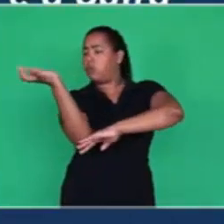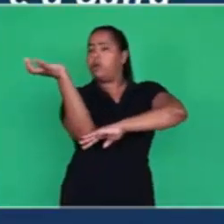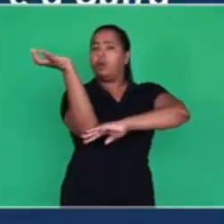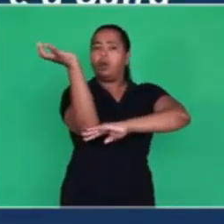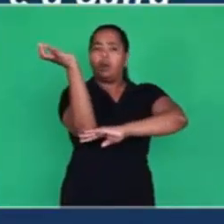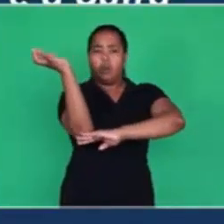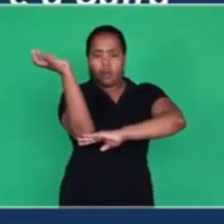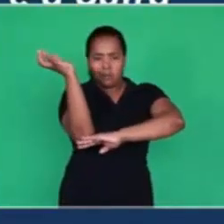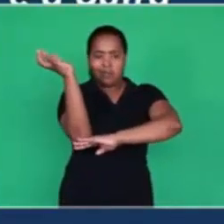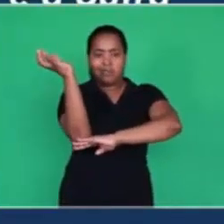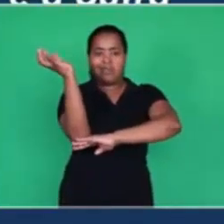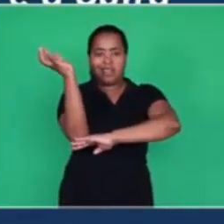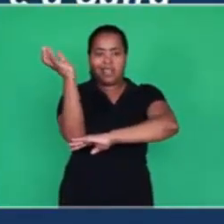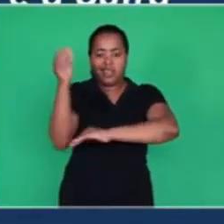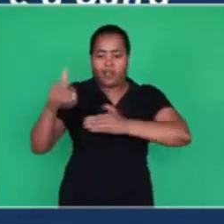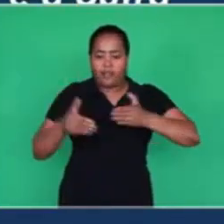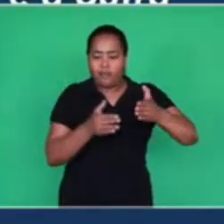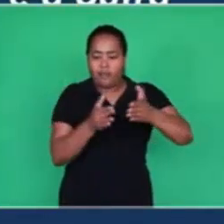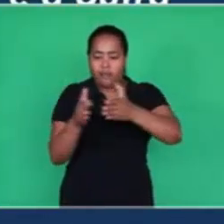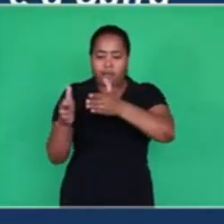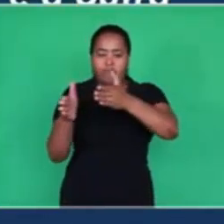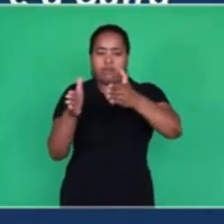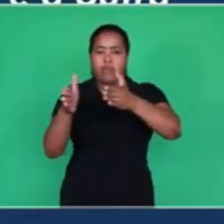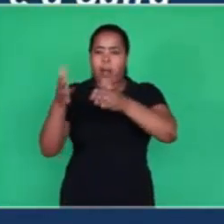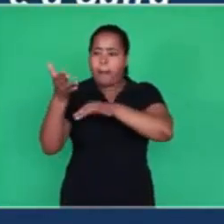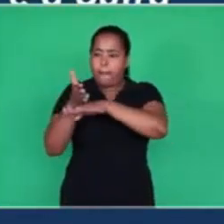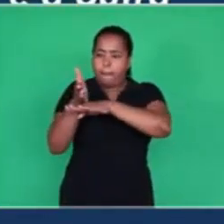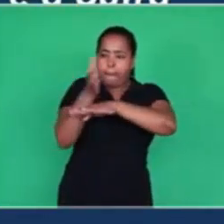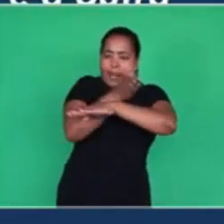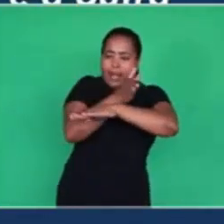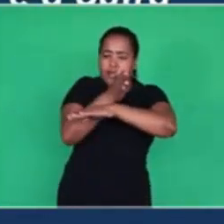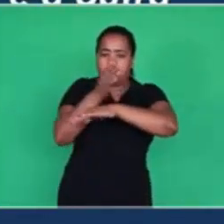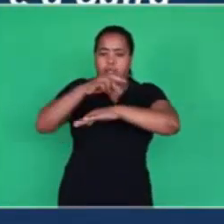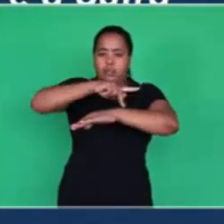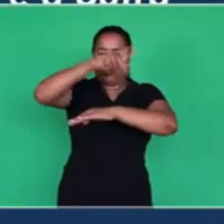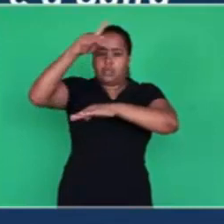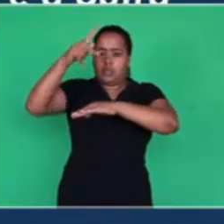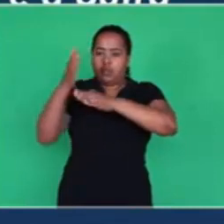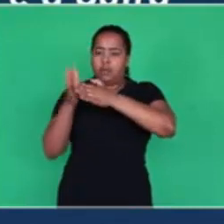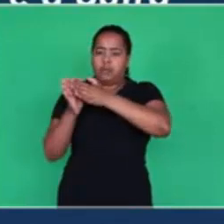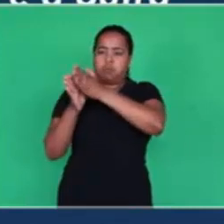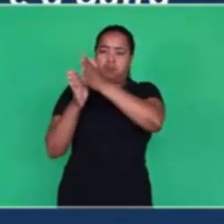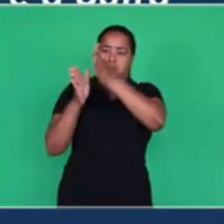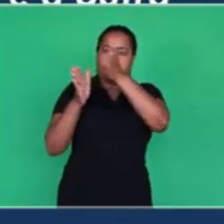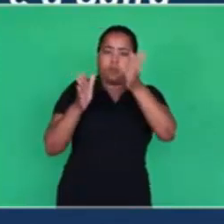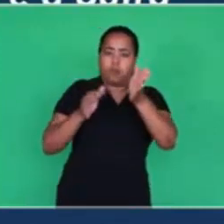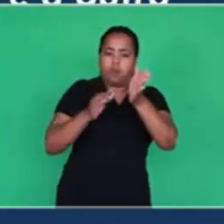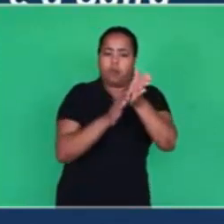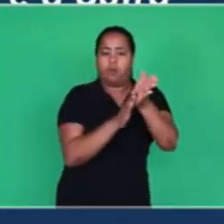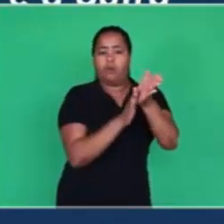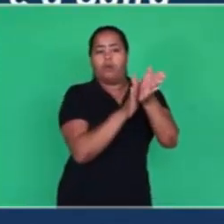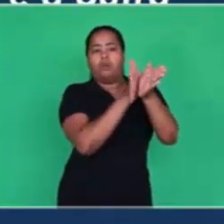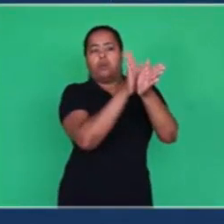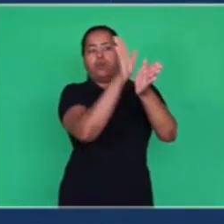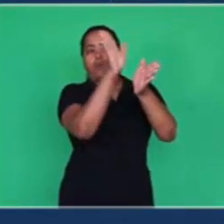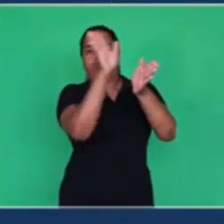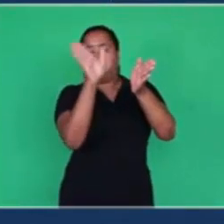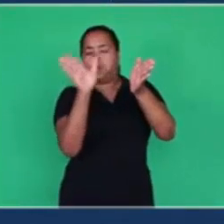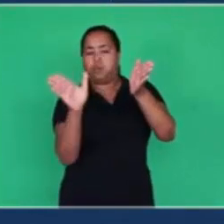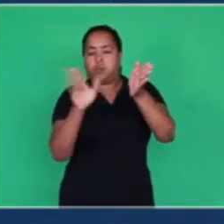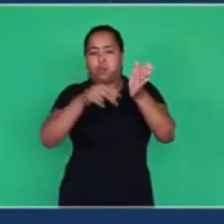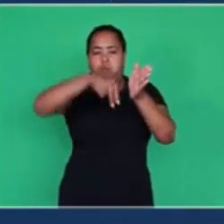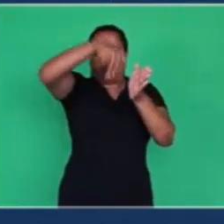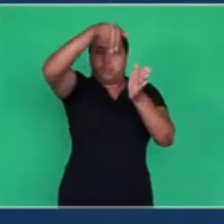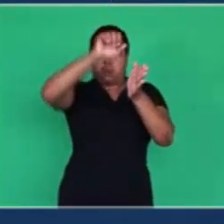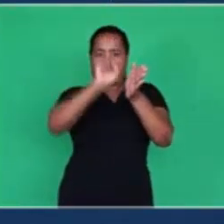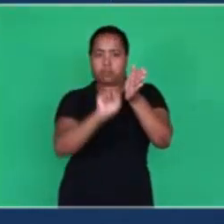earthquake. It is not a problem for us or a concern for us because we will not be here. Let us continue. Verse